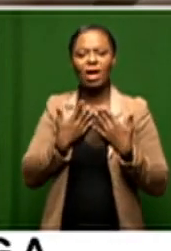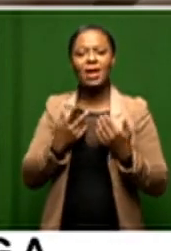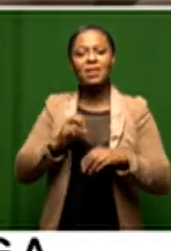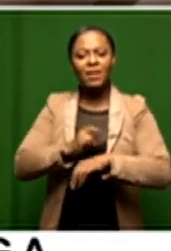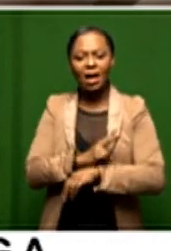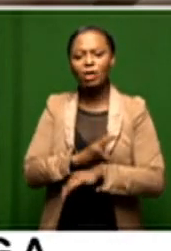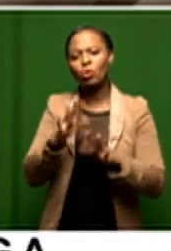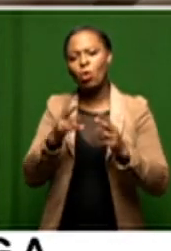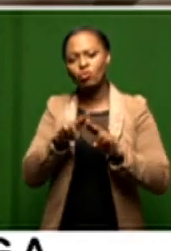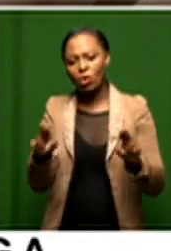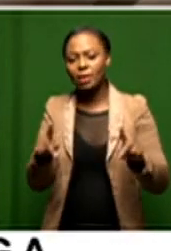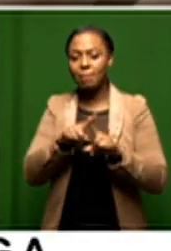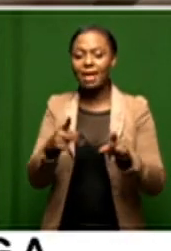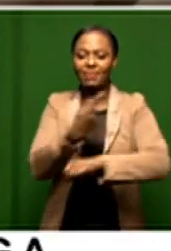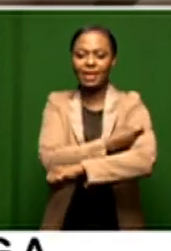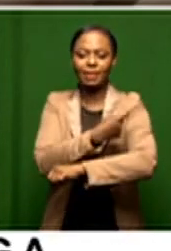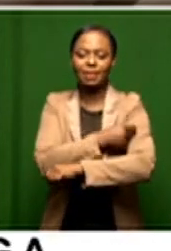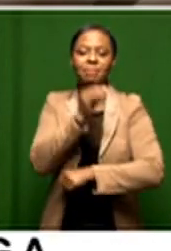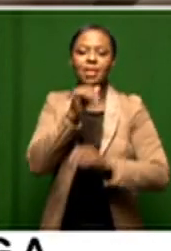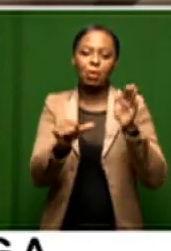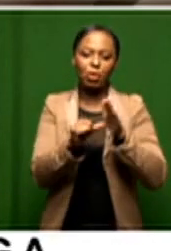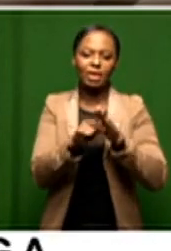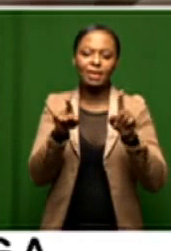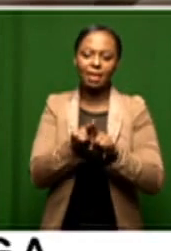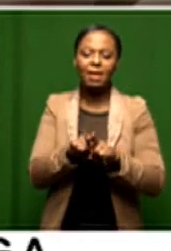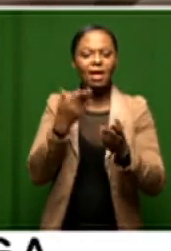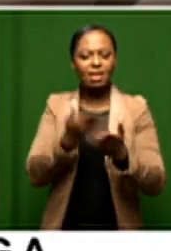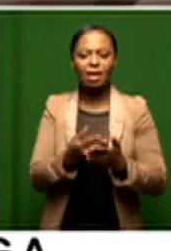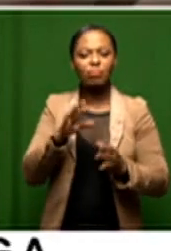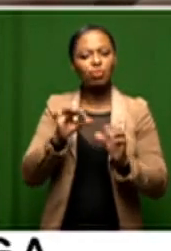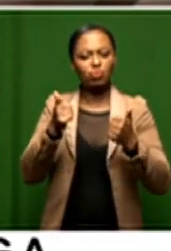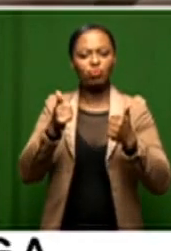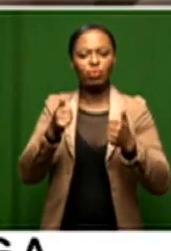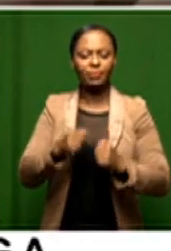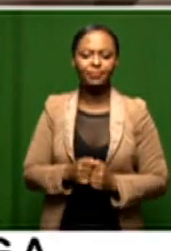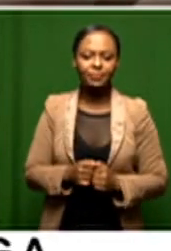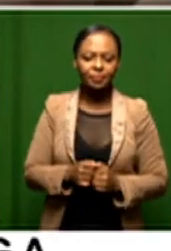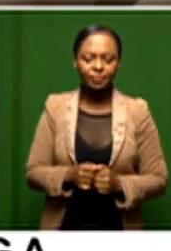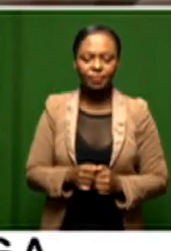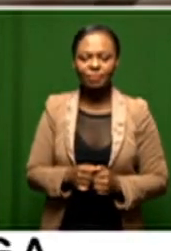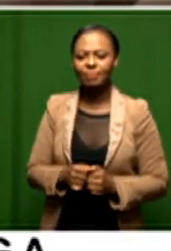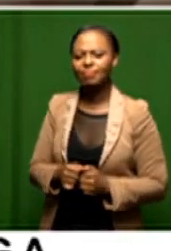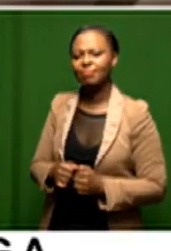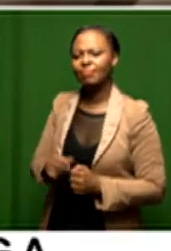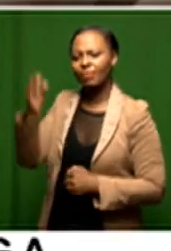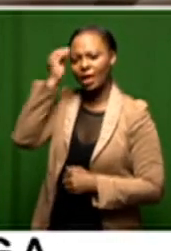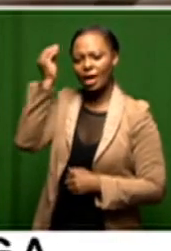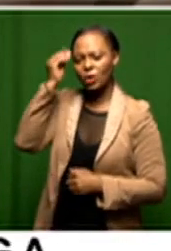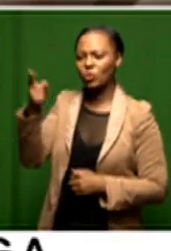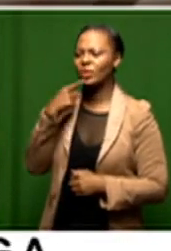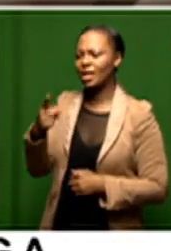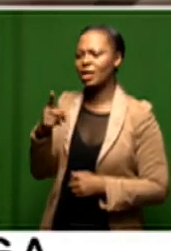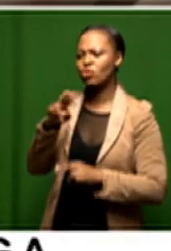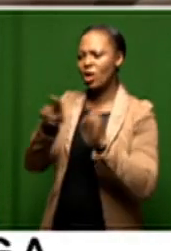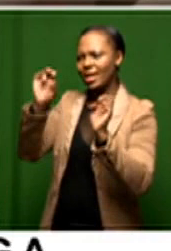vaccine remains important and beneficial. So, Ryan, I know you've said, you know, you're not an expert in this area,